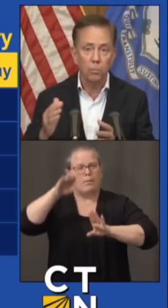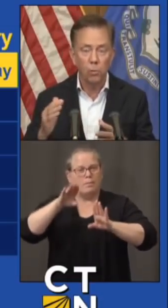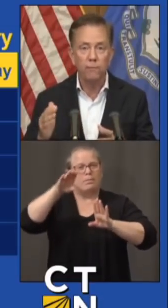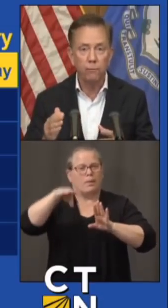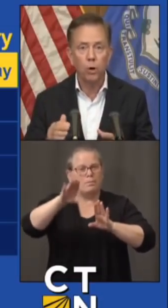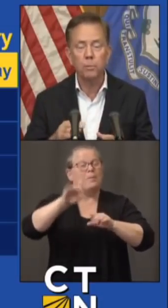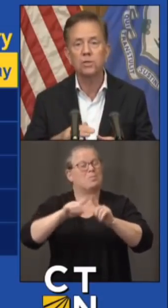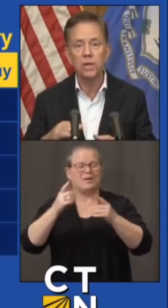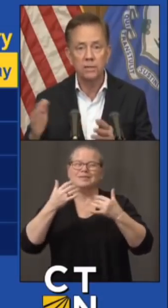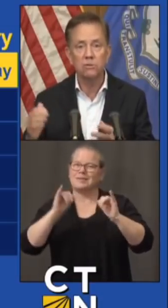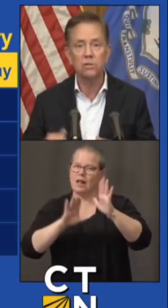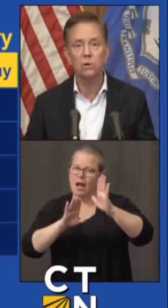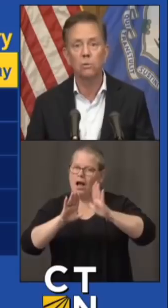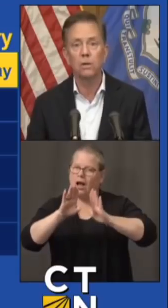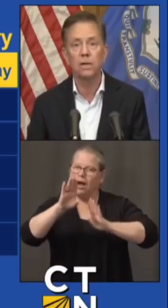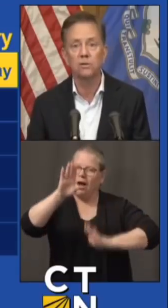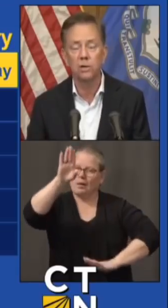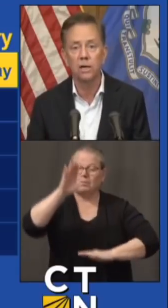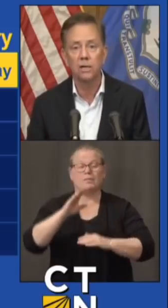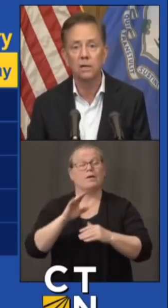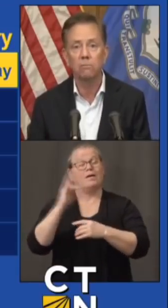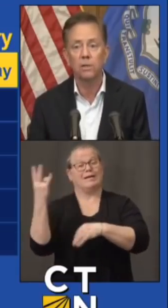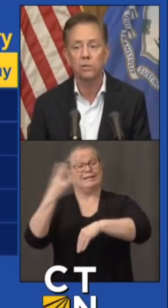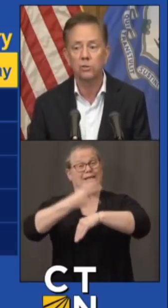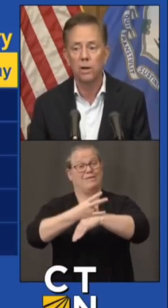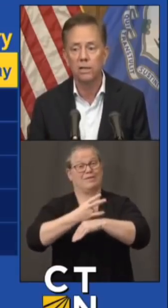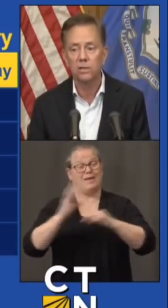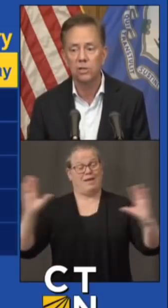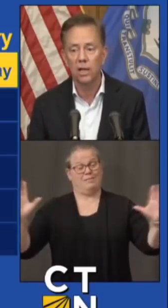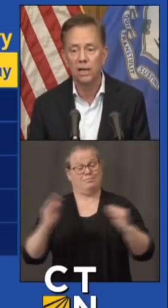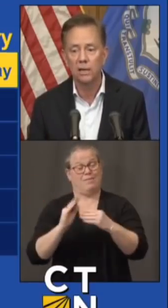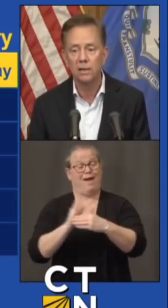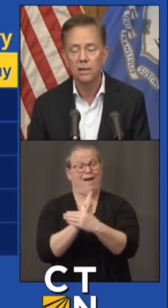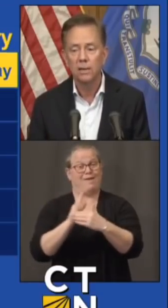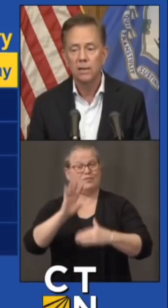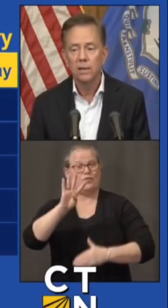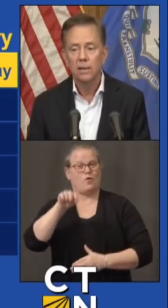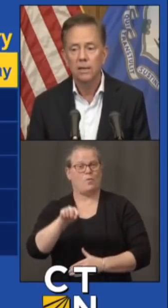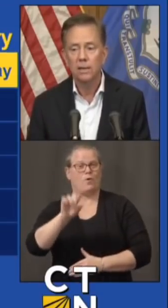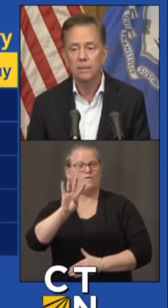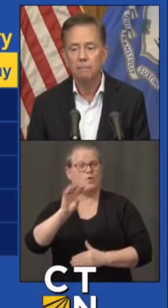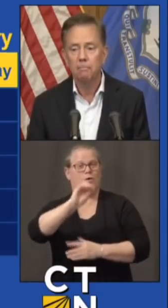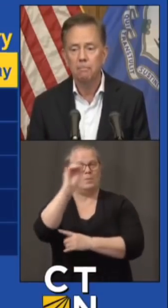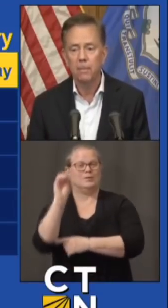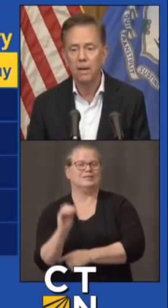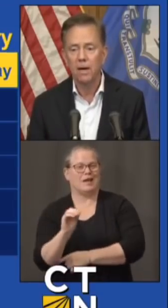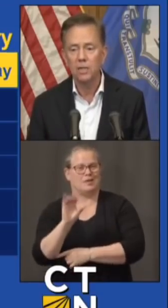is 4.4%, so it gives you an idea of what the trend is like.